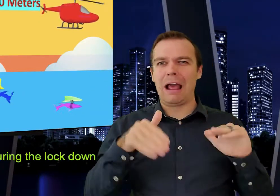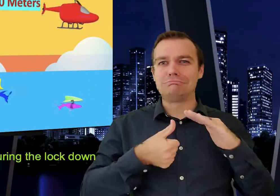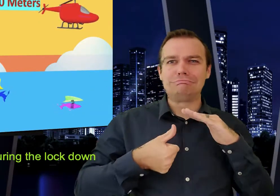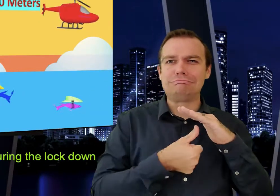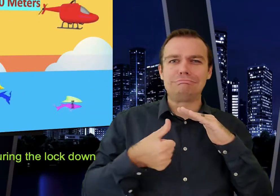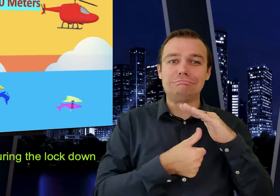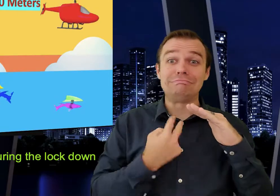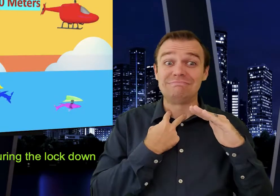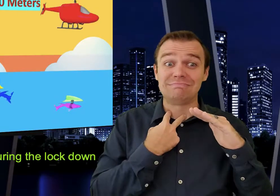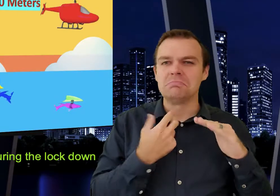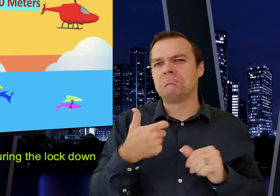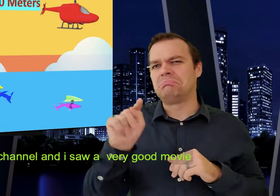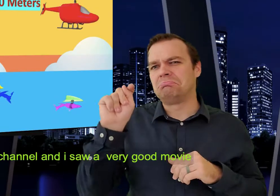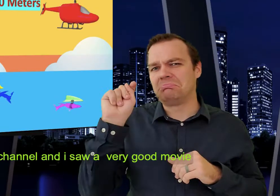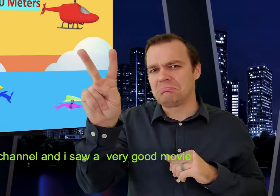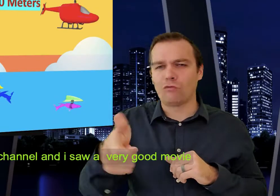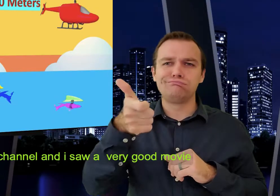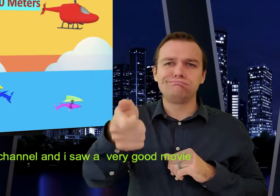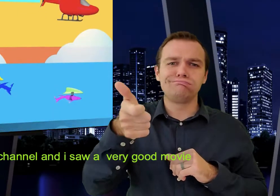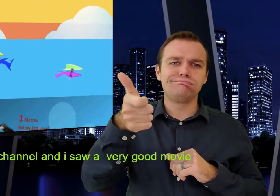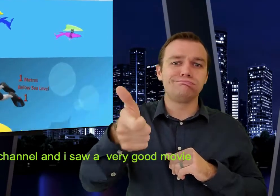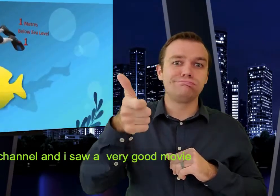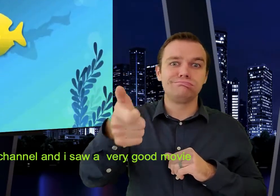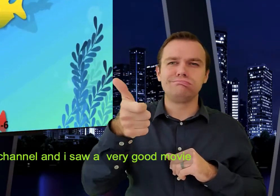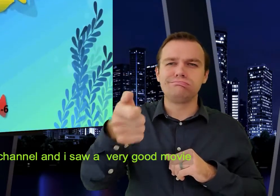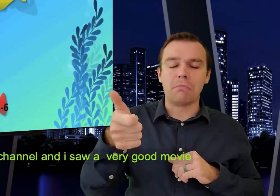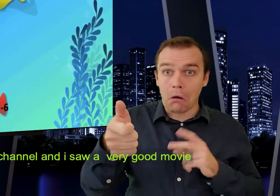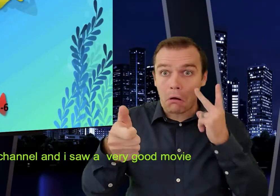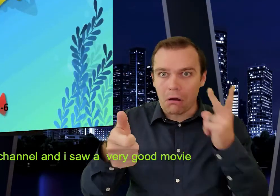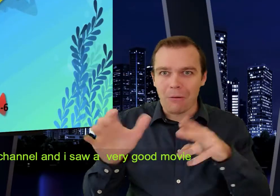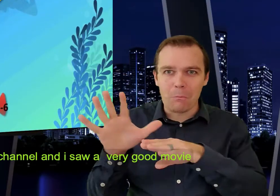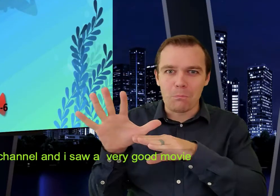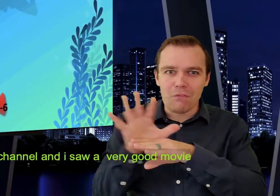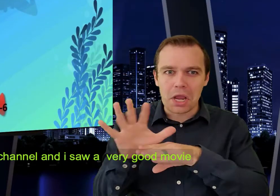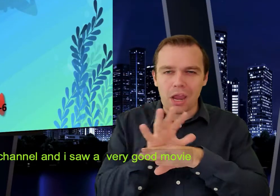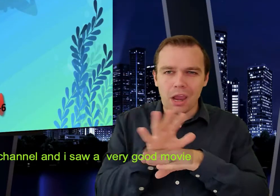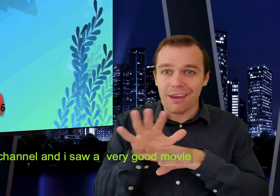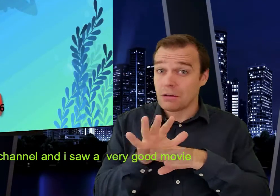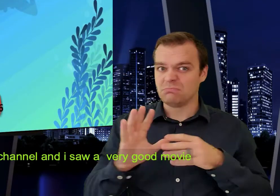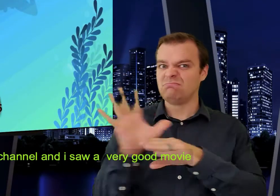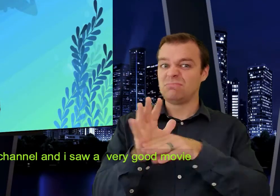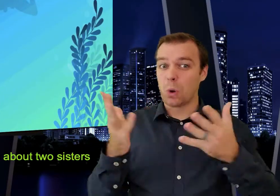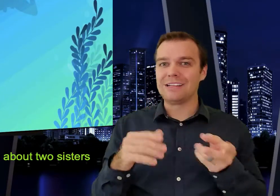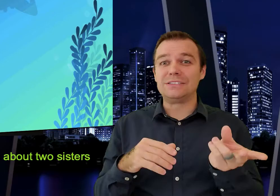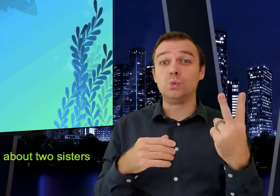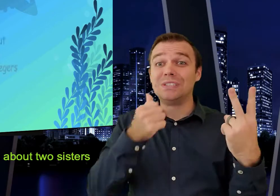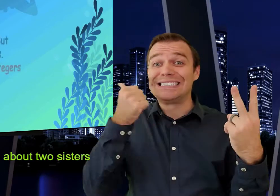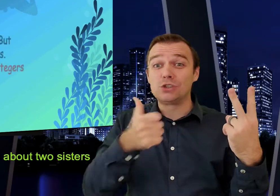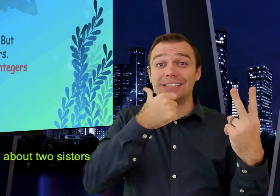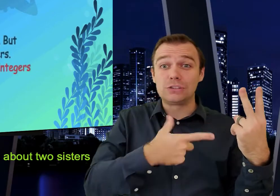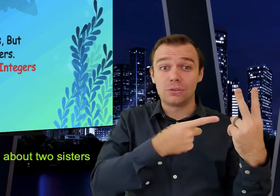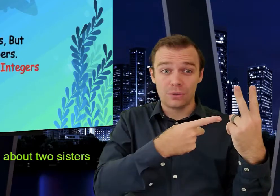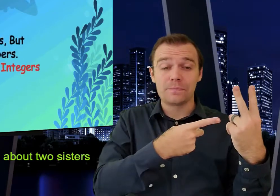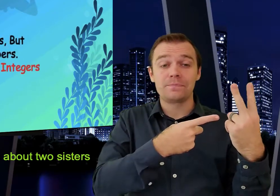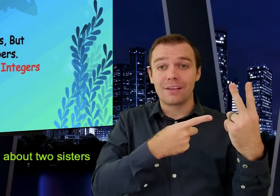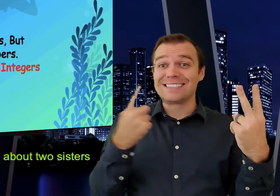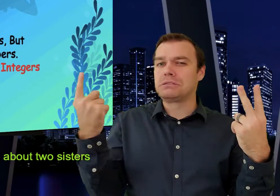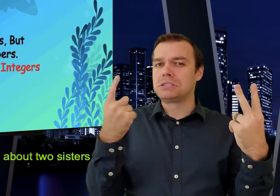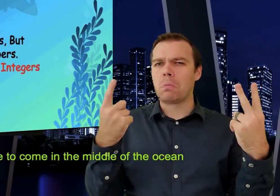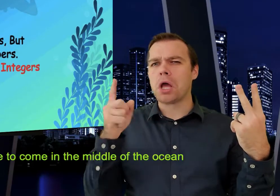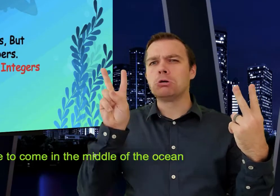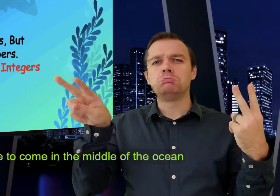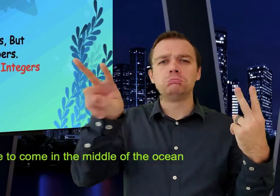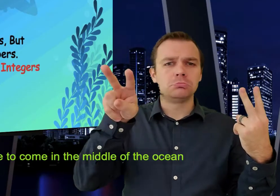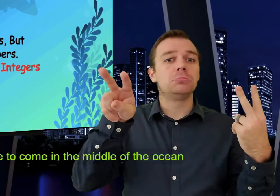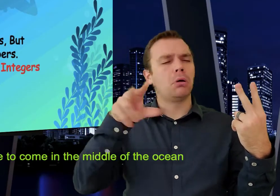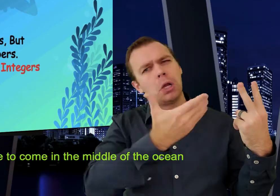during the lockdown, I was just flipping through the TV channels and I saw a very good movie. It was a movie about 2 sisters